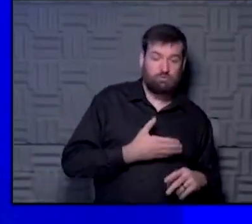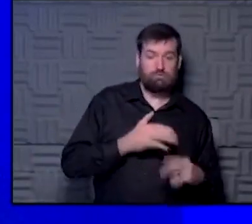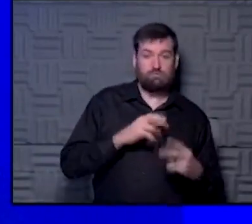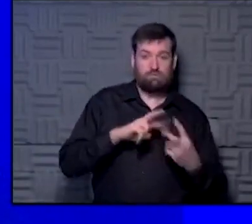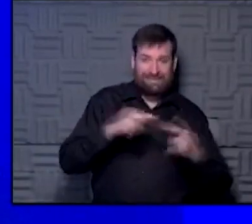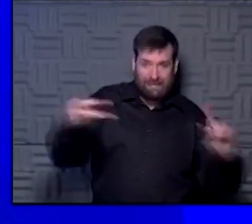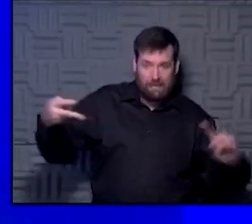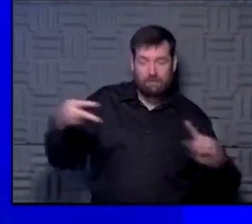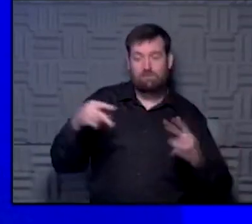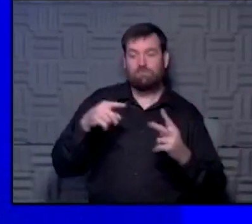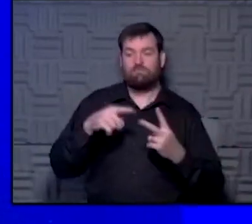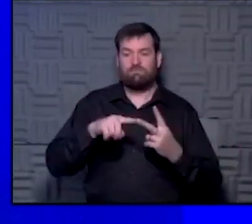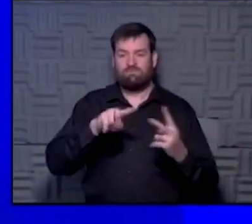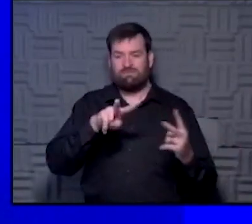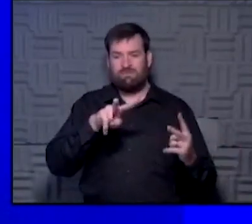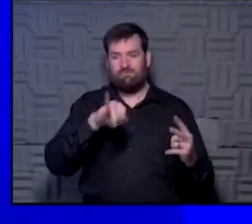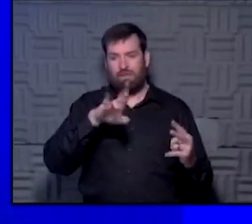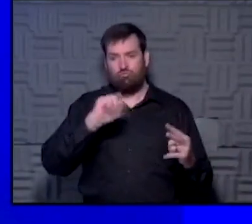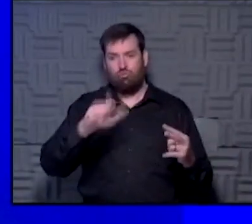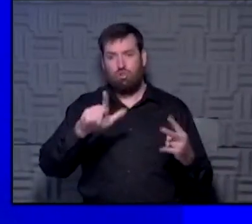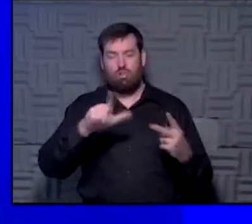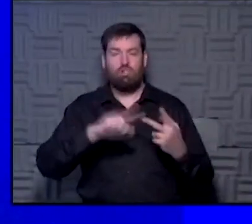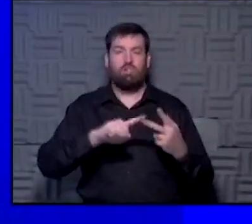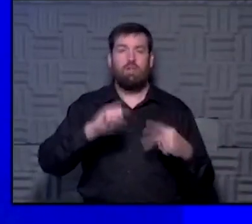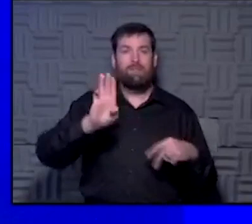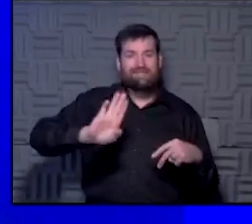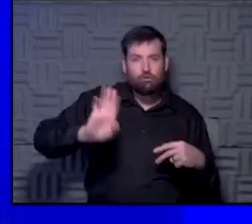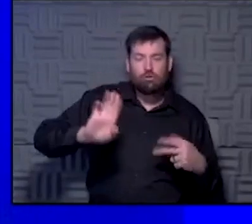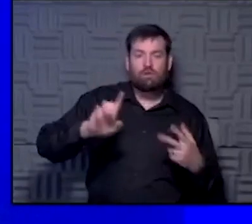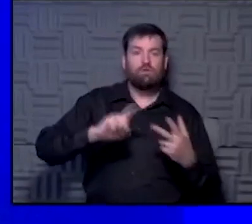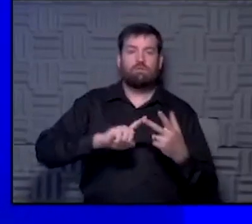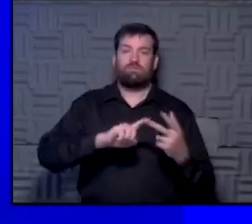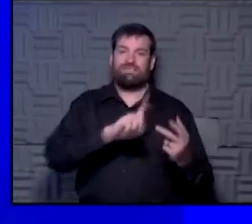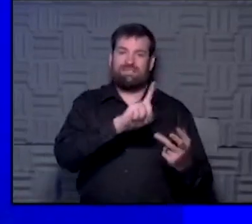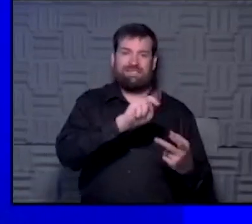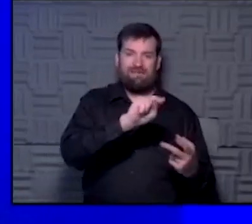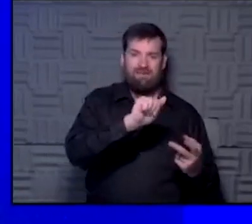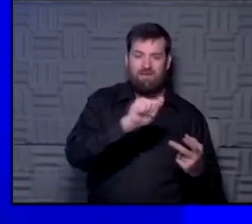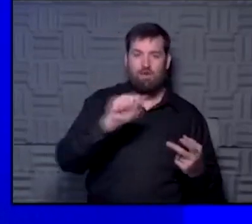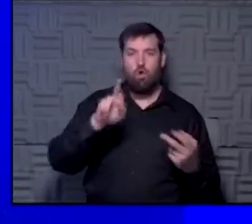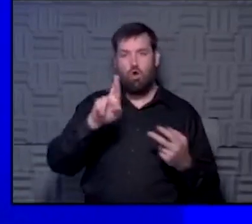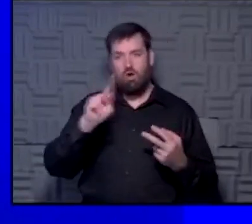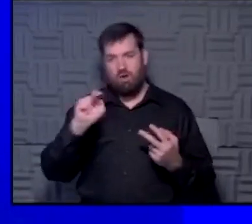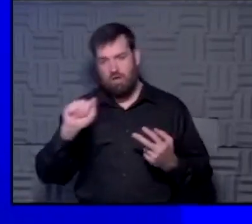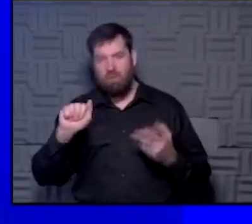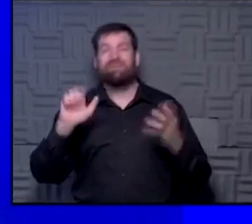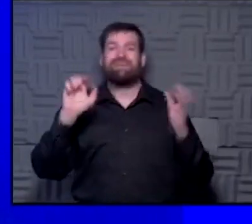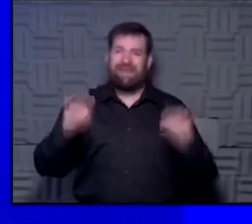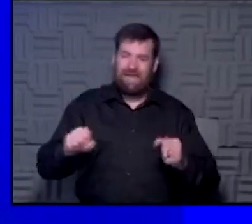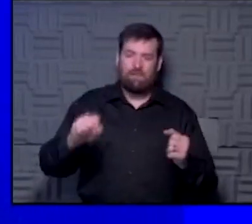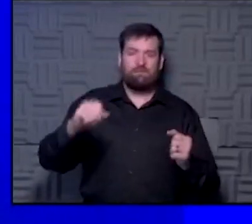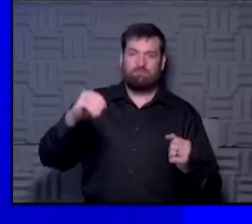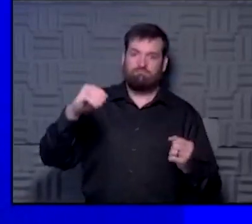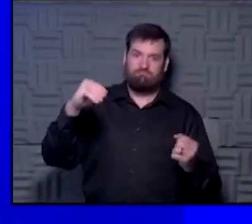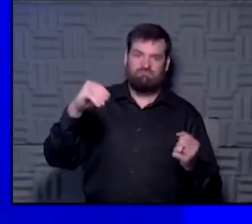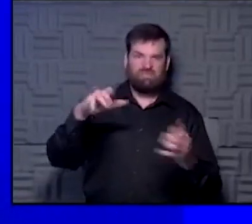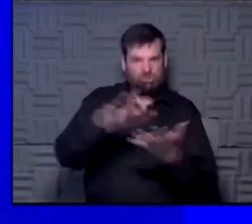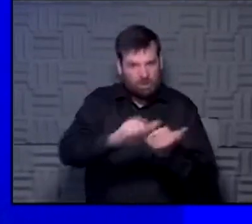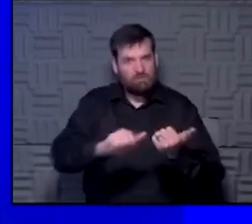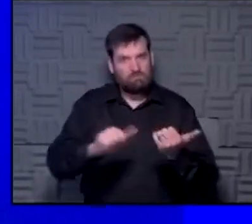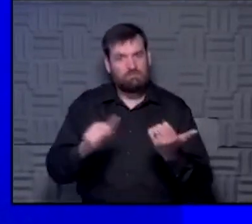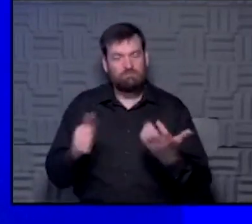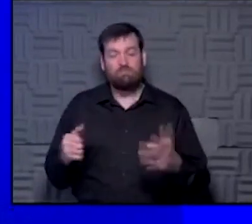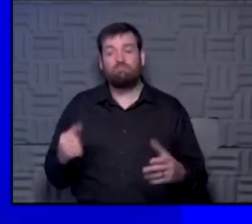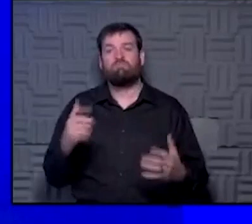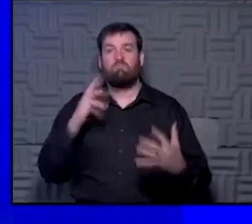DNA, or whether it's the viral or bacterial genome, whether it's DNA or RNA, we know that UV light can be destructive.